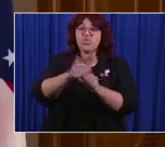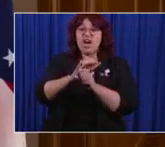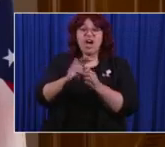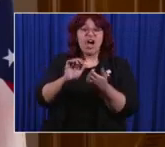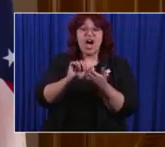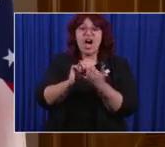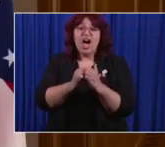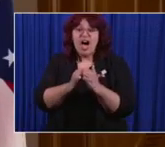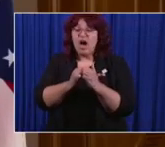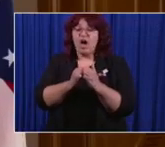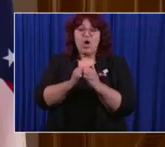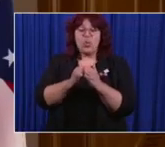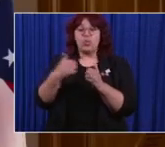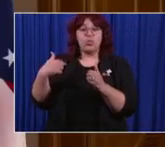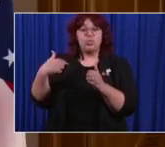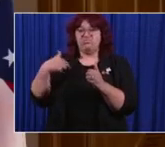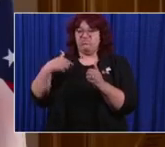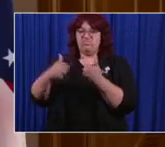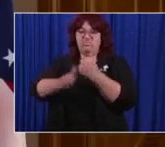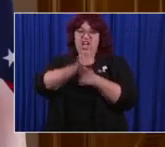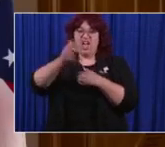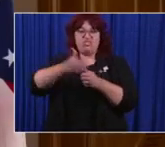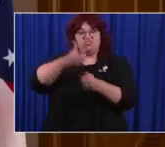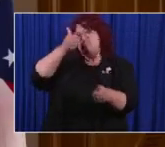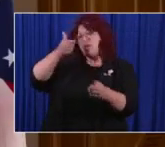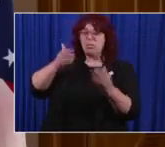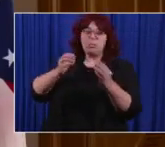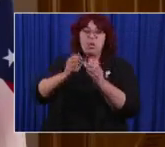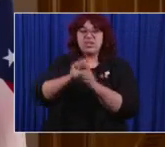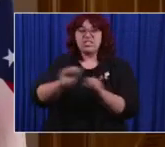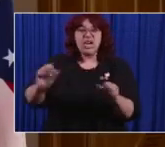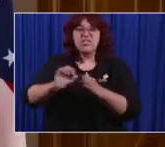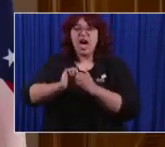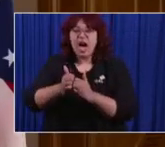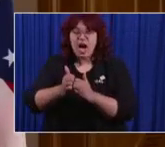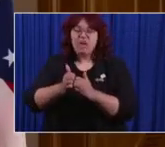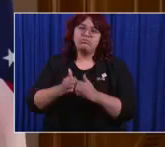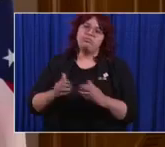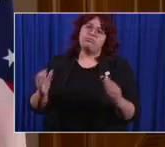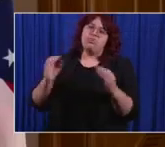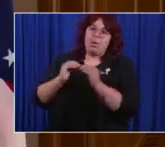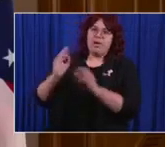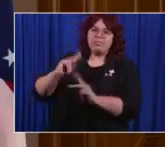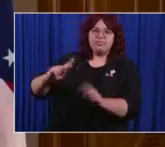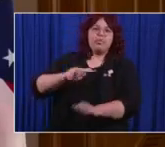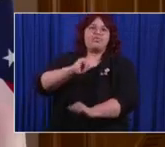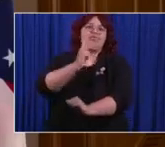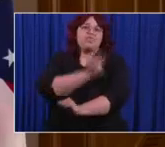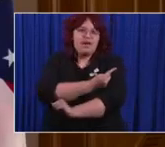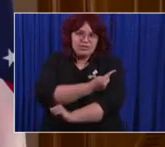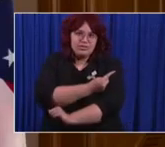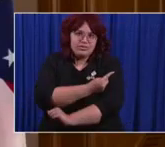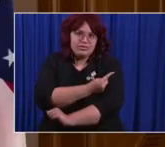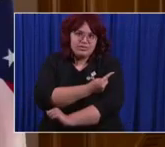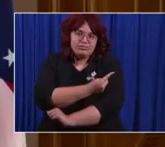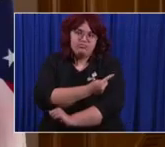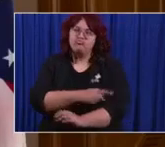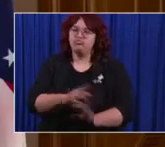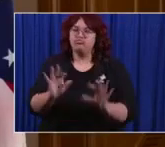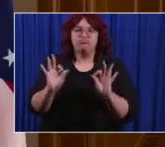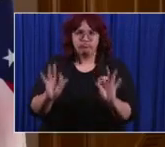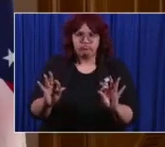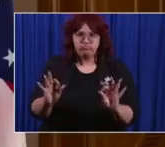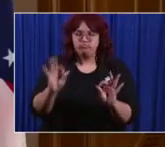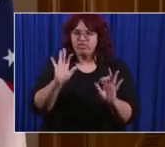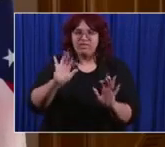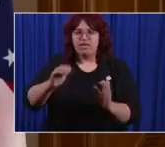inverse relationship to how many people were getting vaccinated. So that is very, very, very good news.